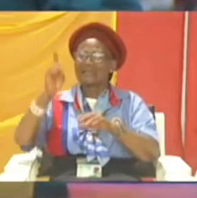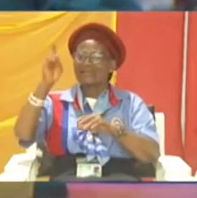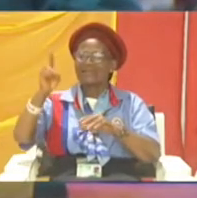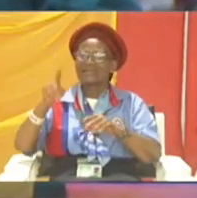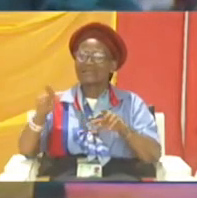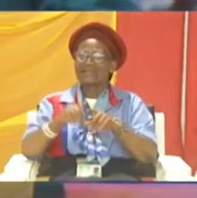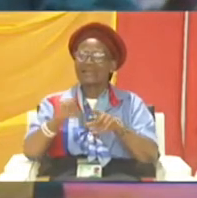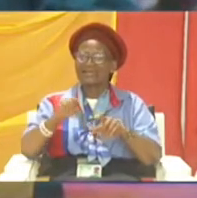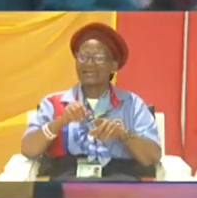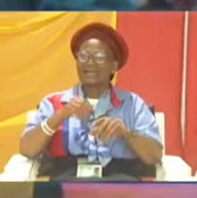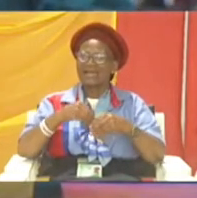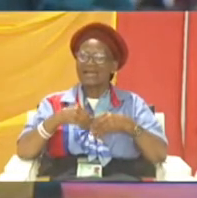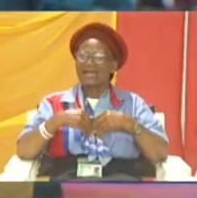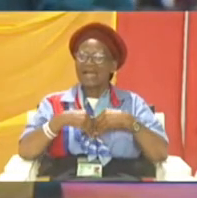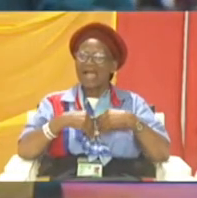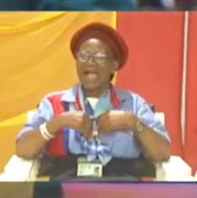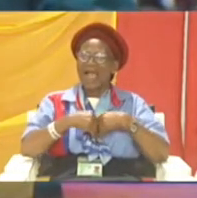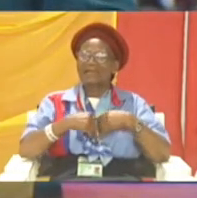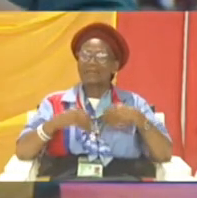nugbe.